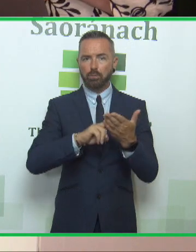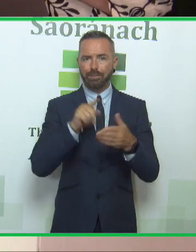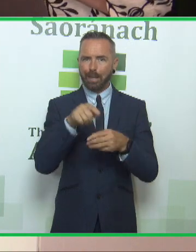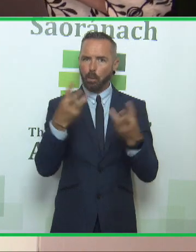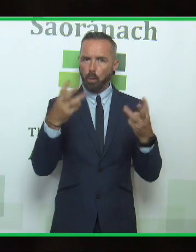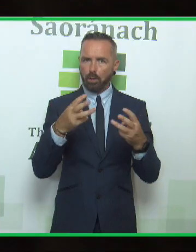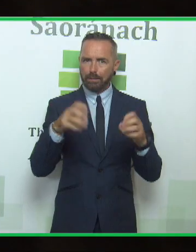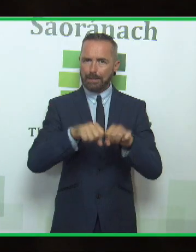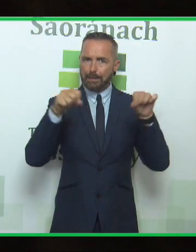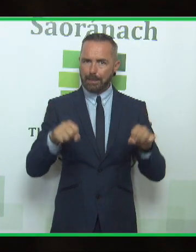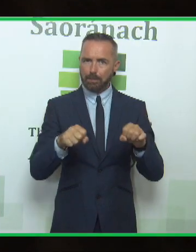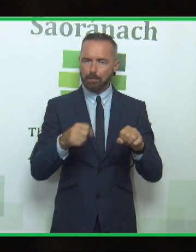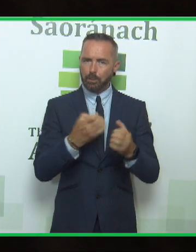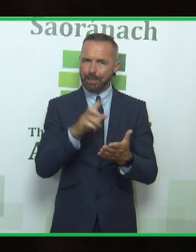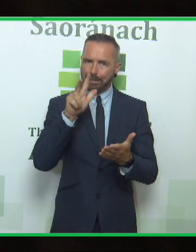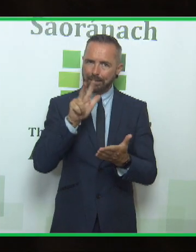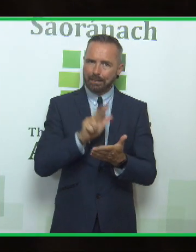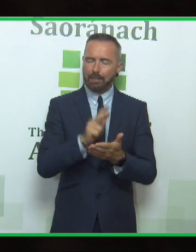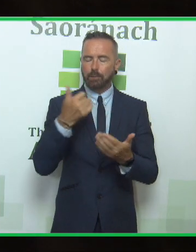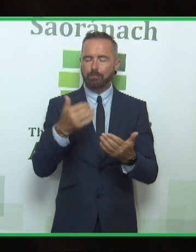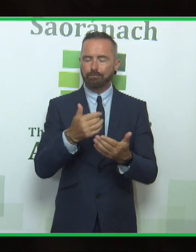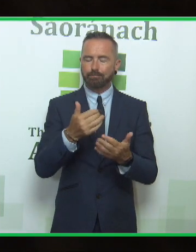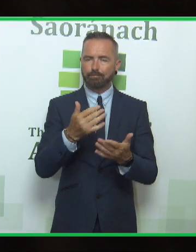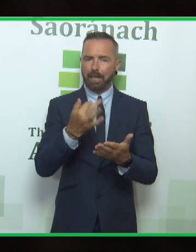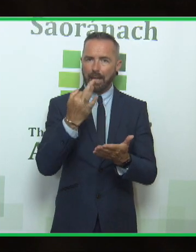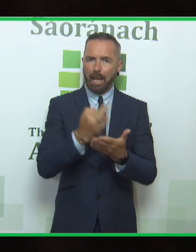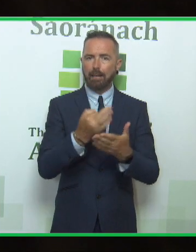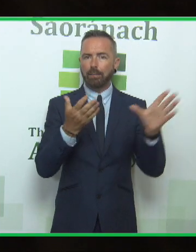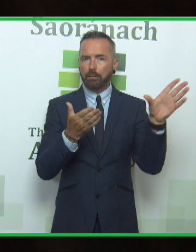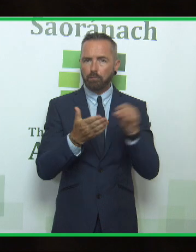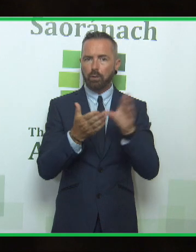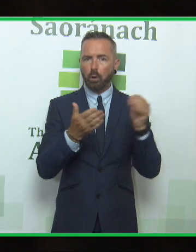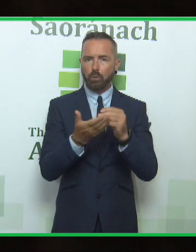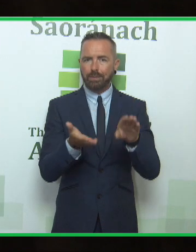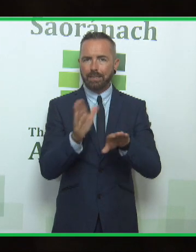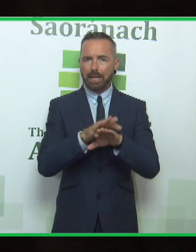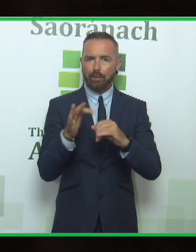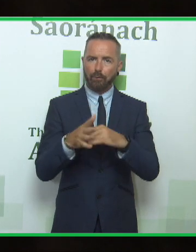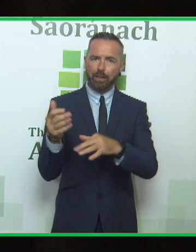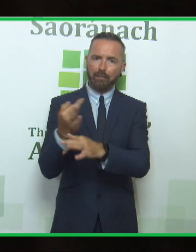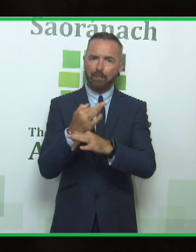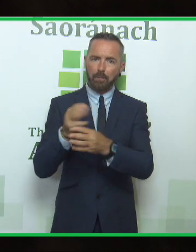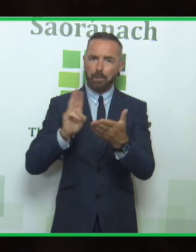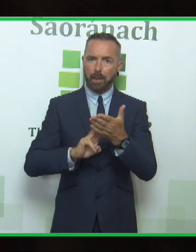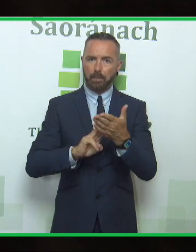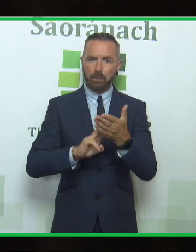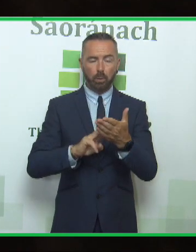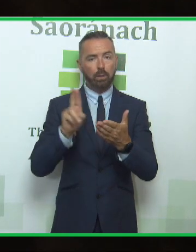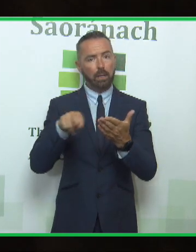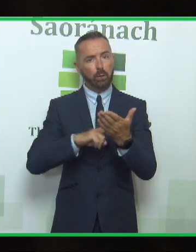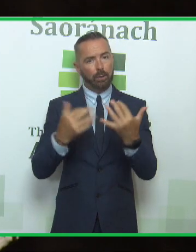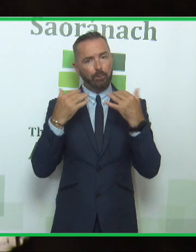accurately record the deaths of their loved ones, and so that this information could be used to help prevent the deaths of other